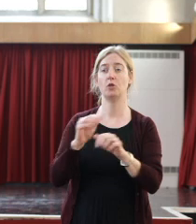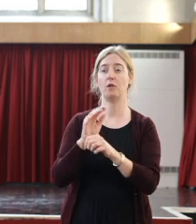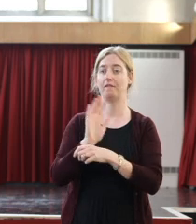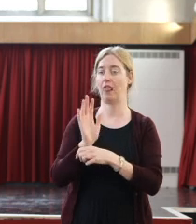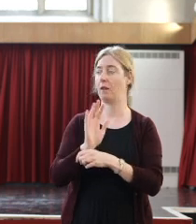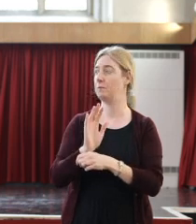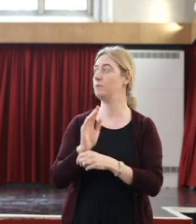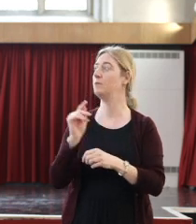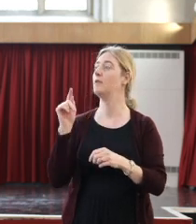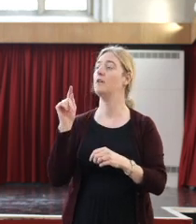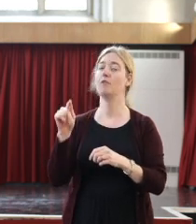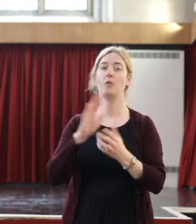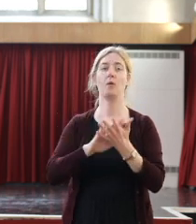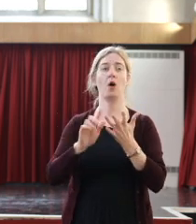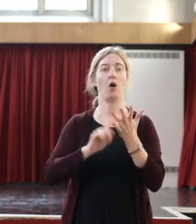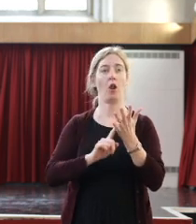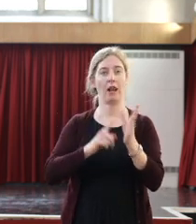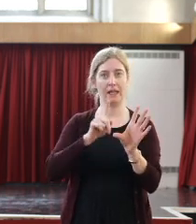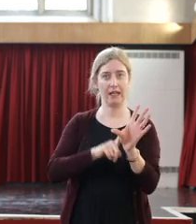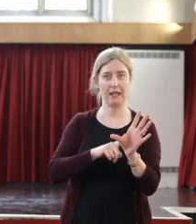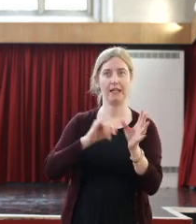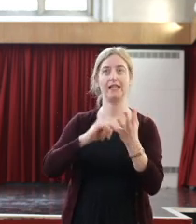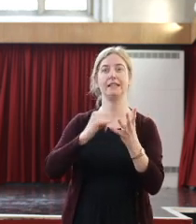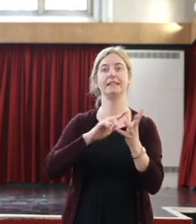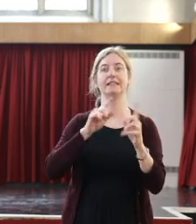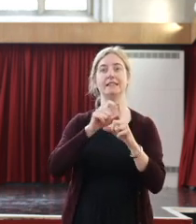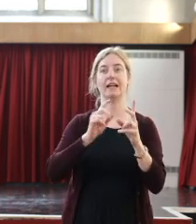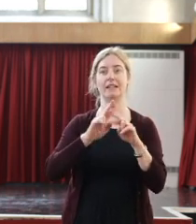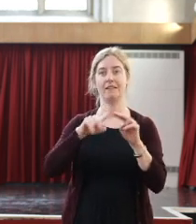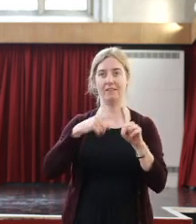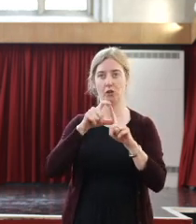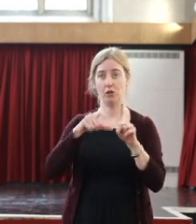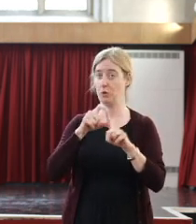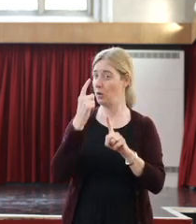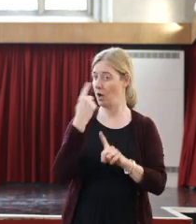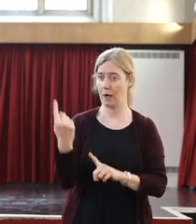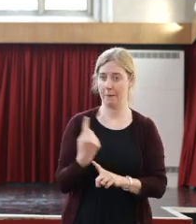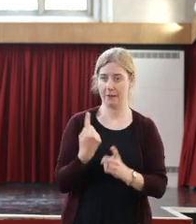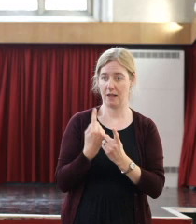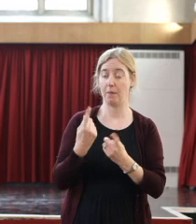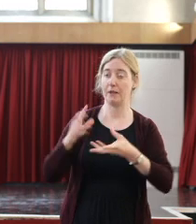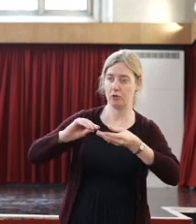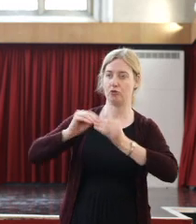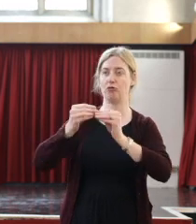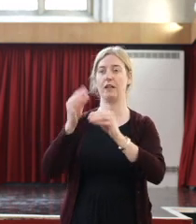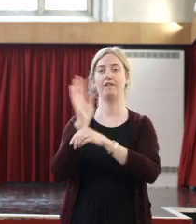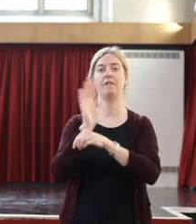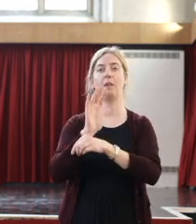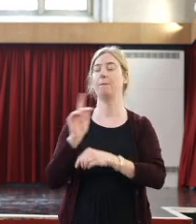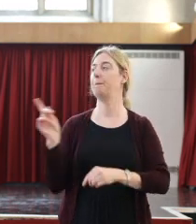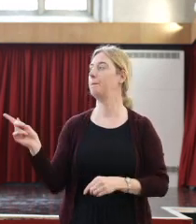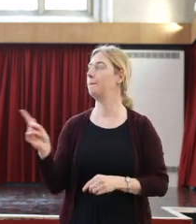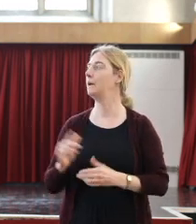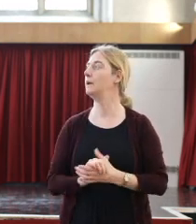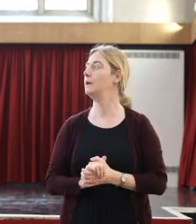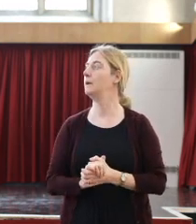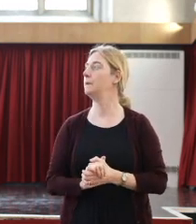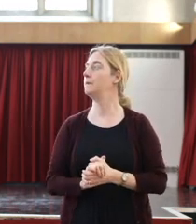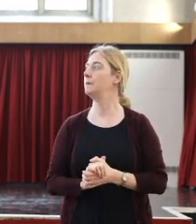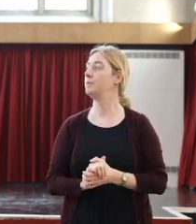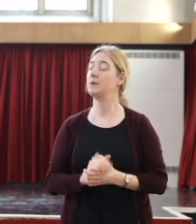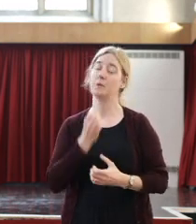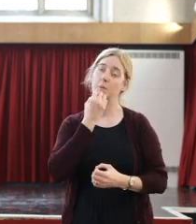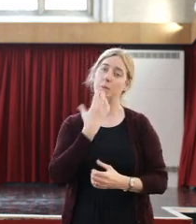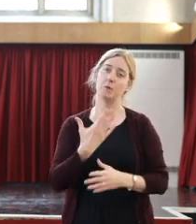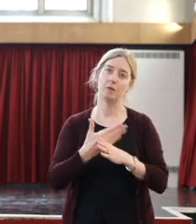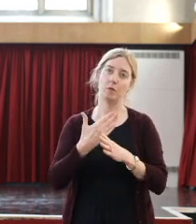Holly Sanderford, who can't be here to talk, but she's pre-prepared a short film for you to watch, and it's a beautiful piece